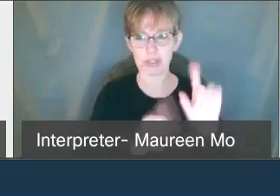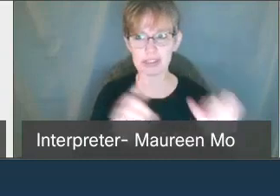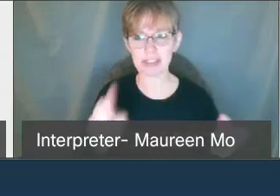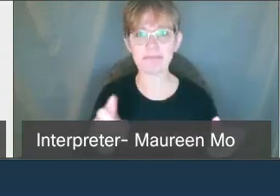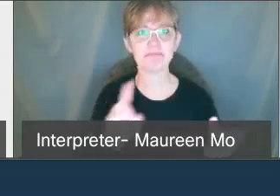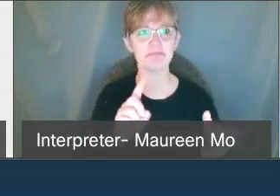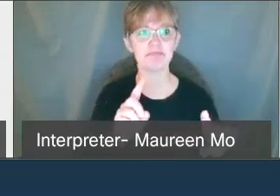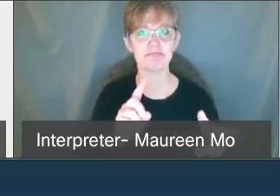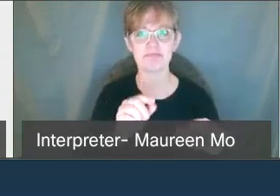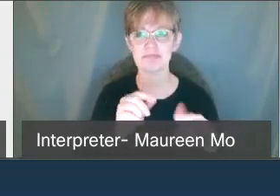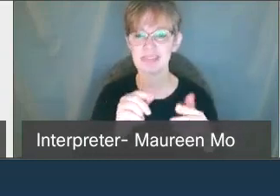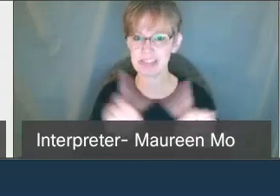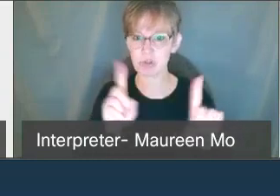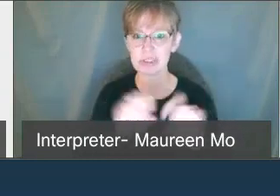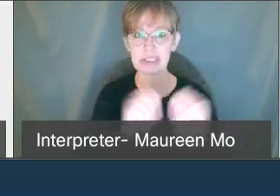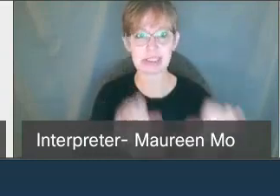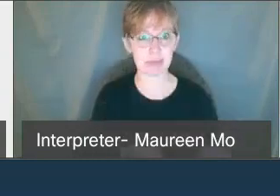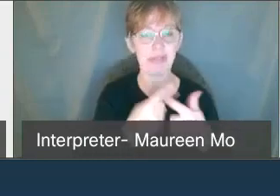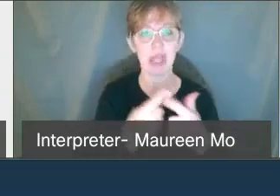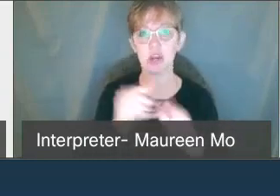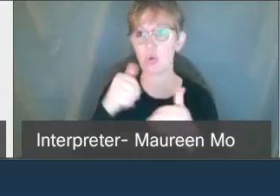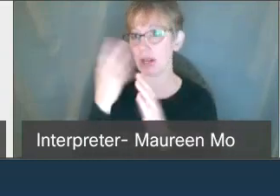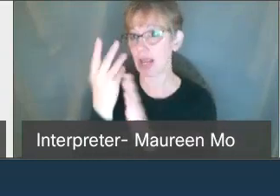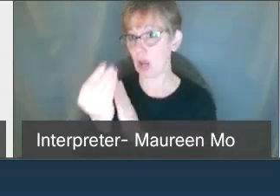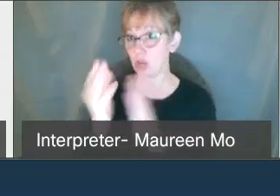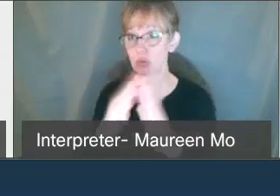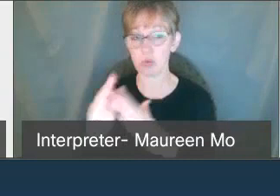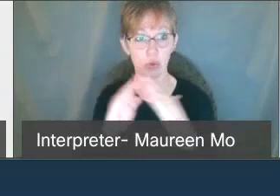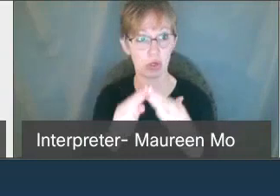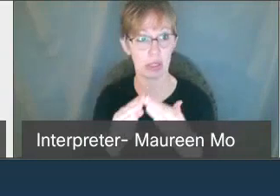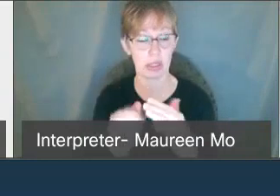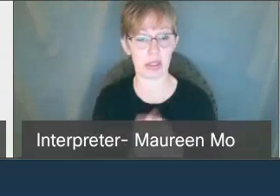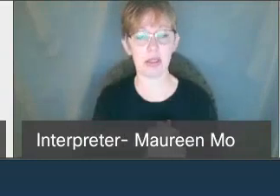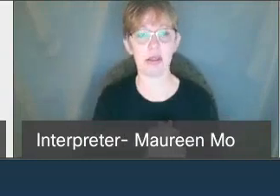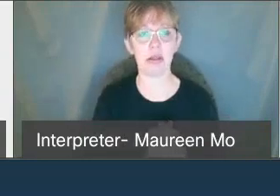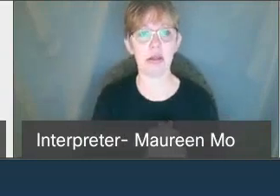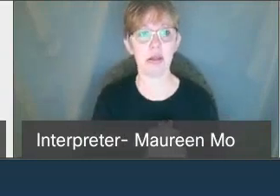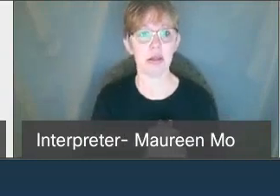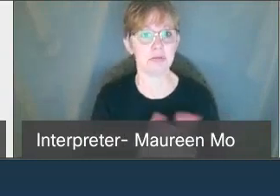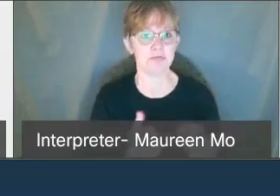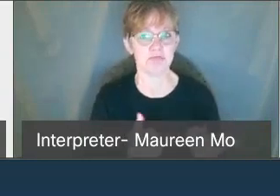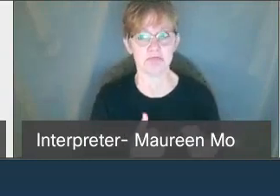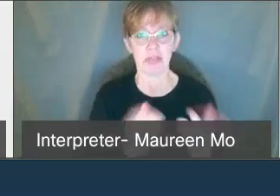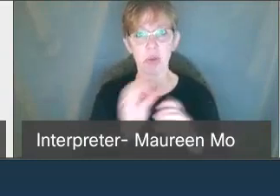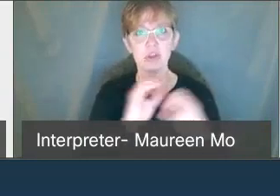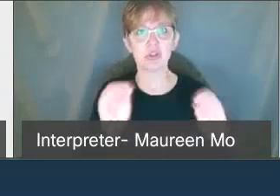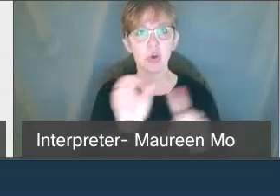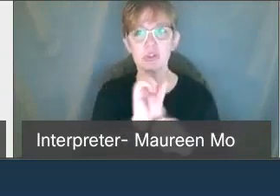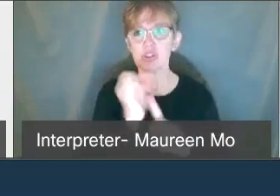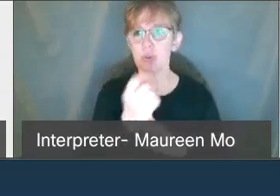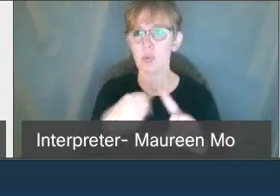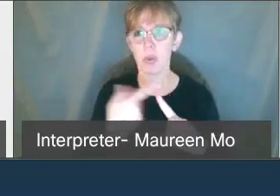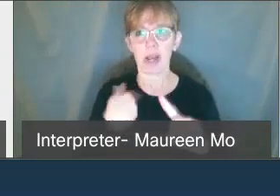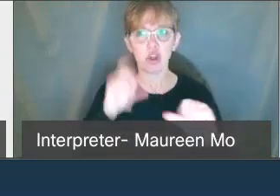being released into the community. Well, there's no circumstance in which I can envision a system or a